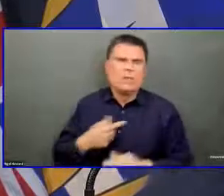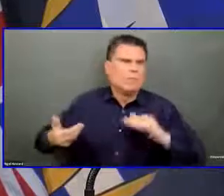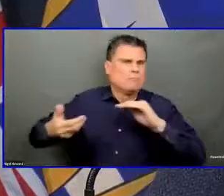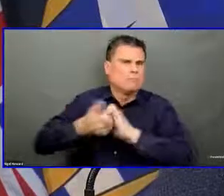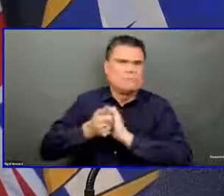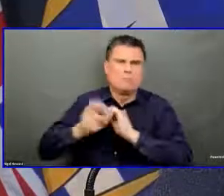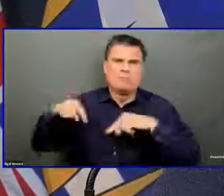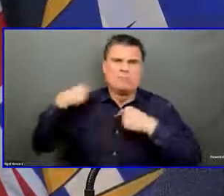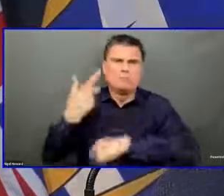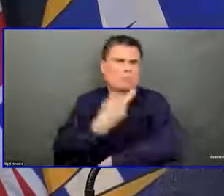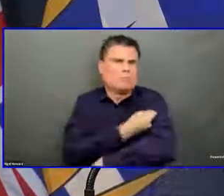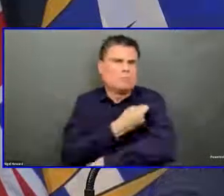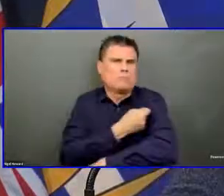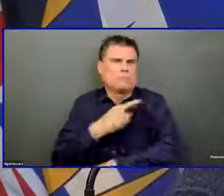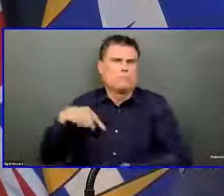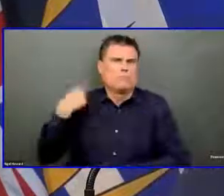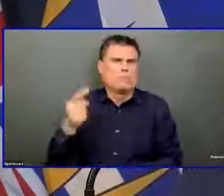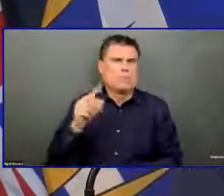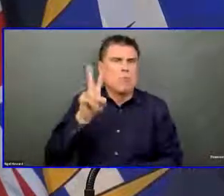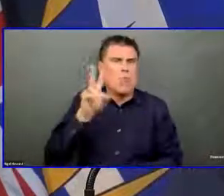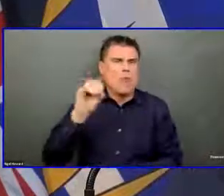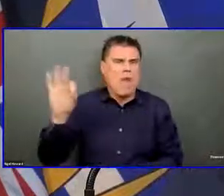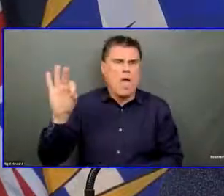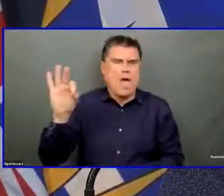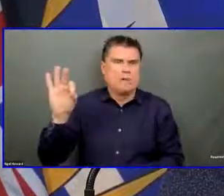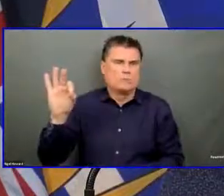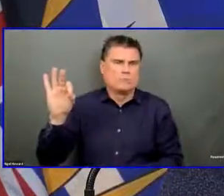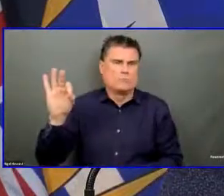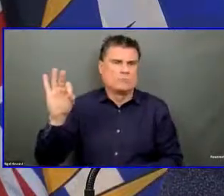actually, with the influenza pandemic. And